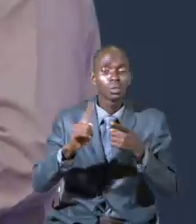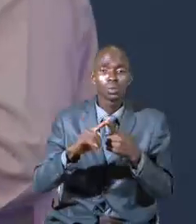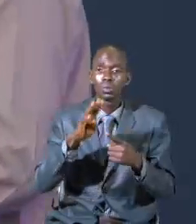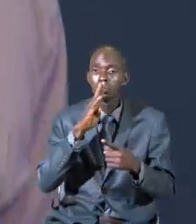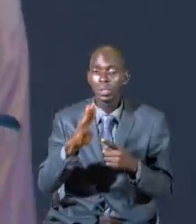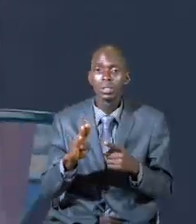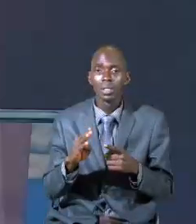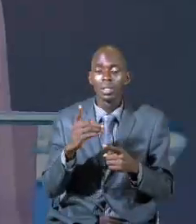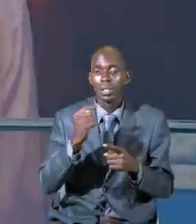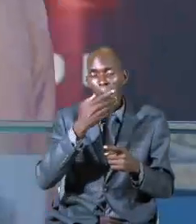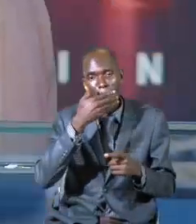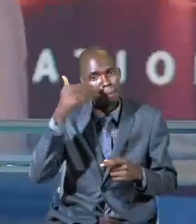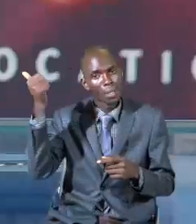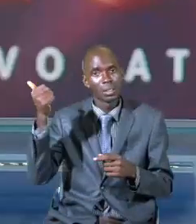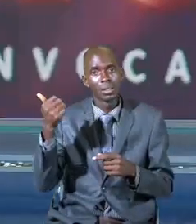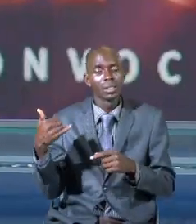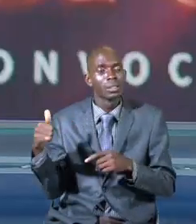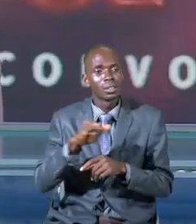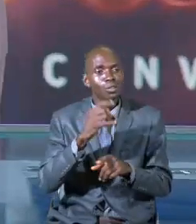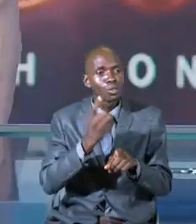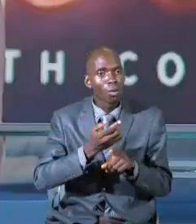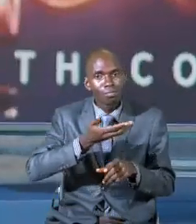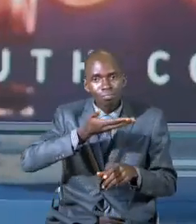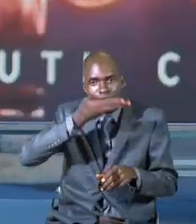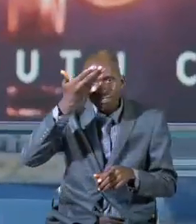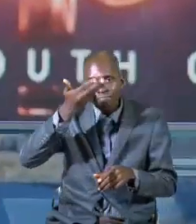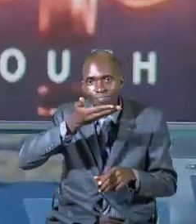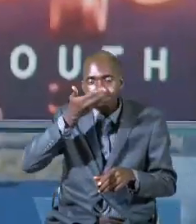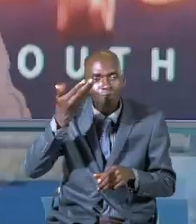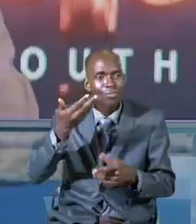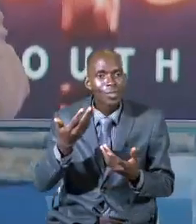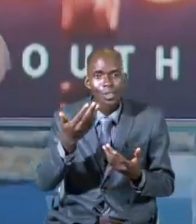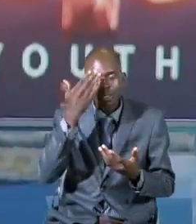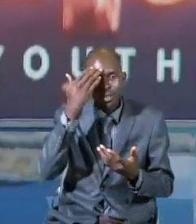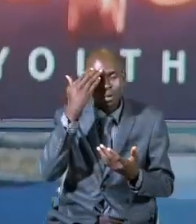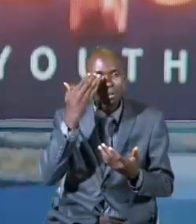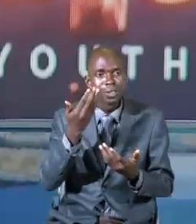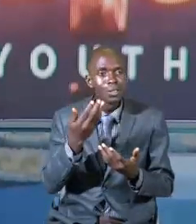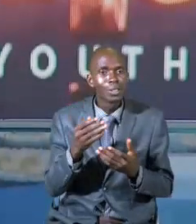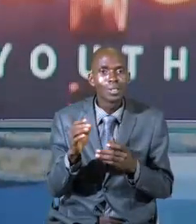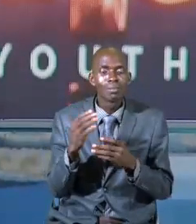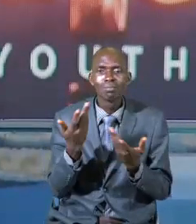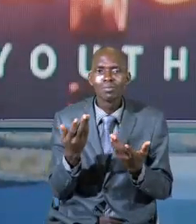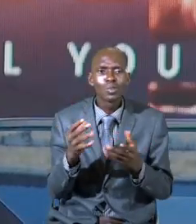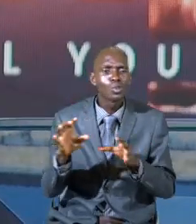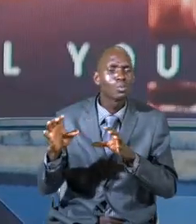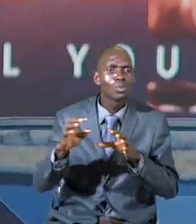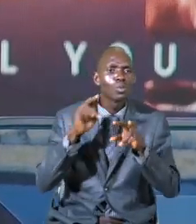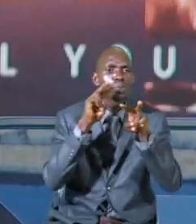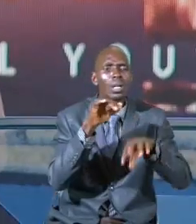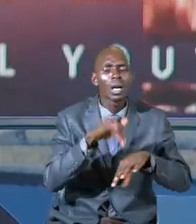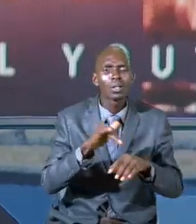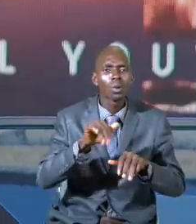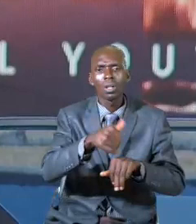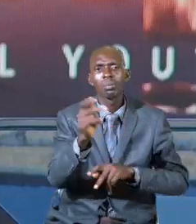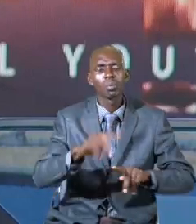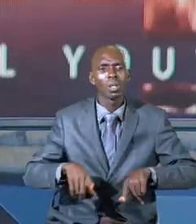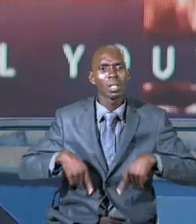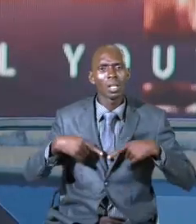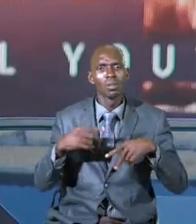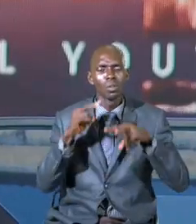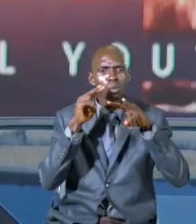into other people's lives. They poke nose into what does not concern them. Their